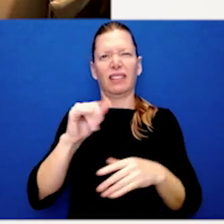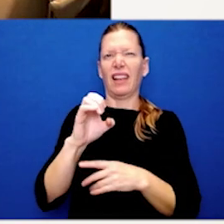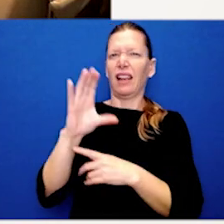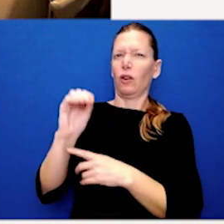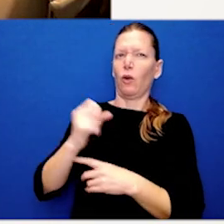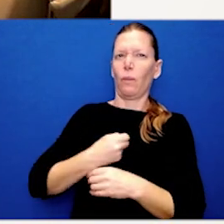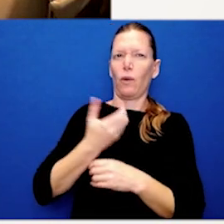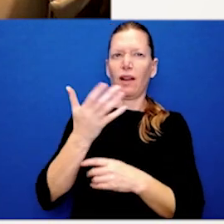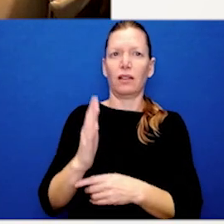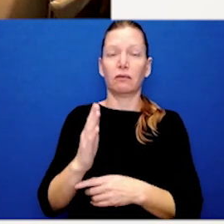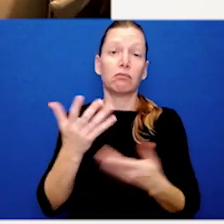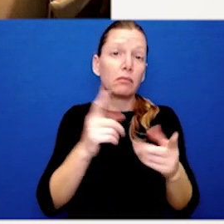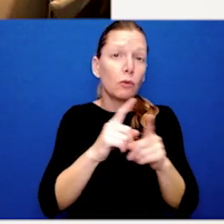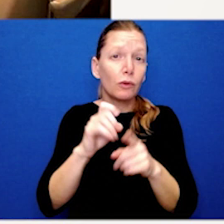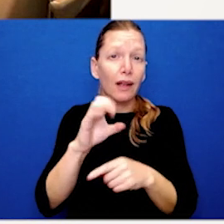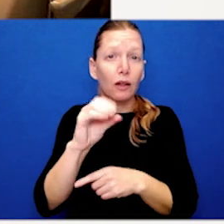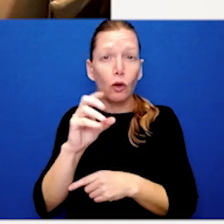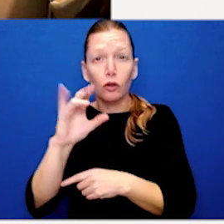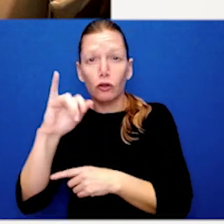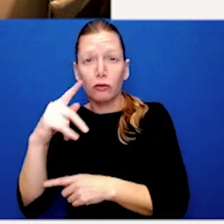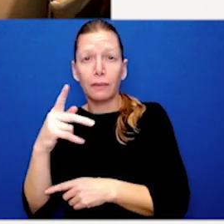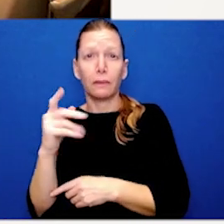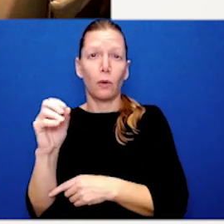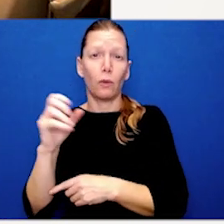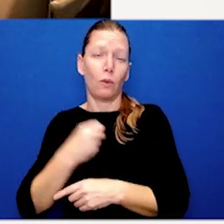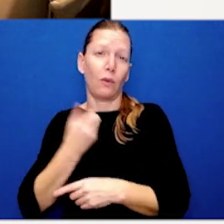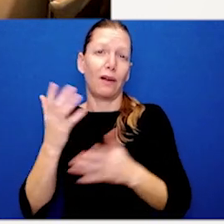is eco-poetics, but it's also eco-crip poetics.